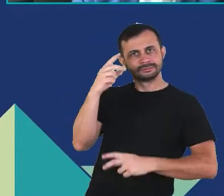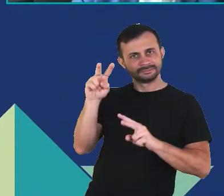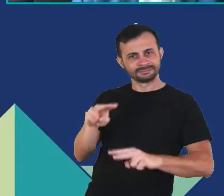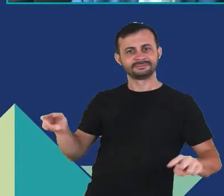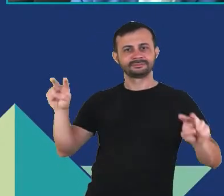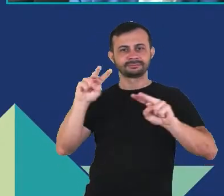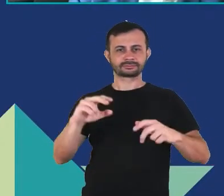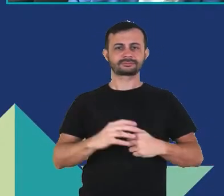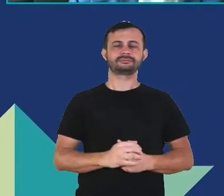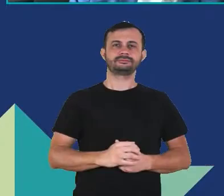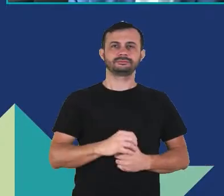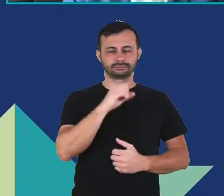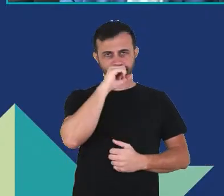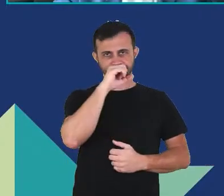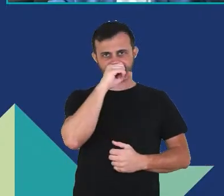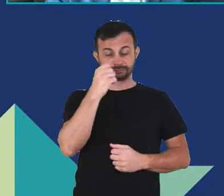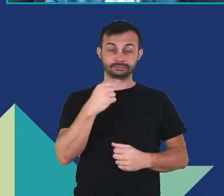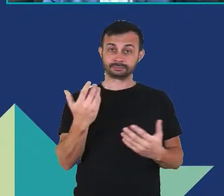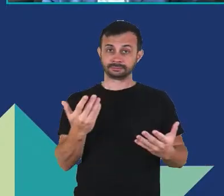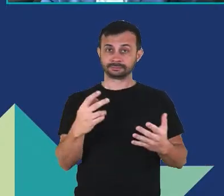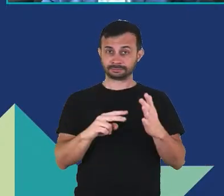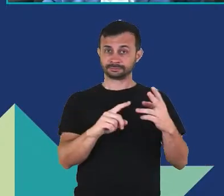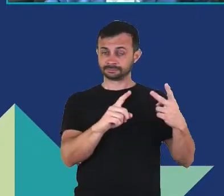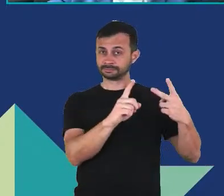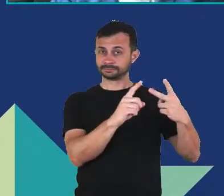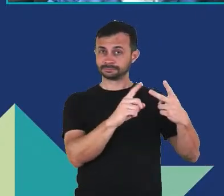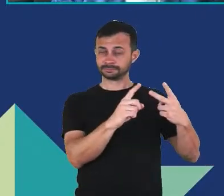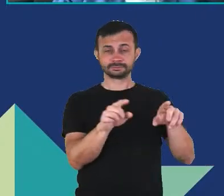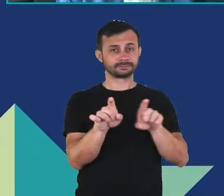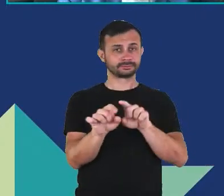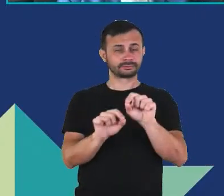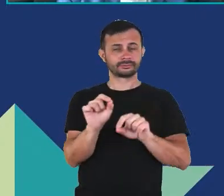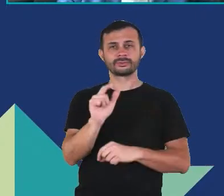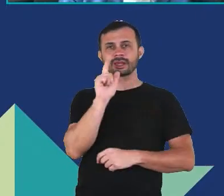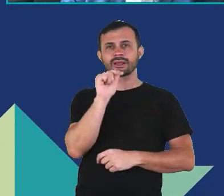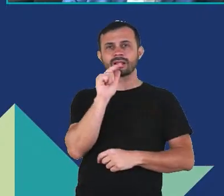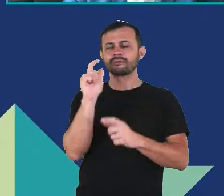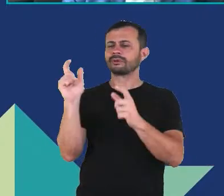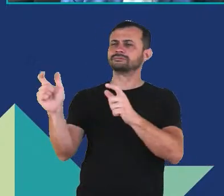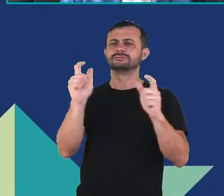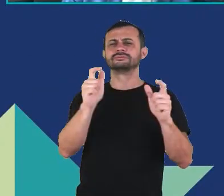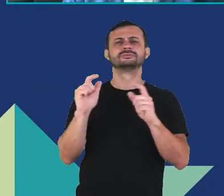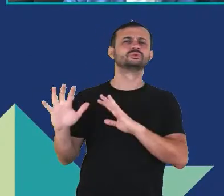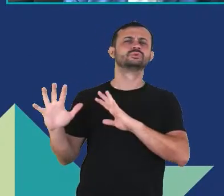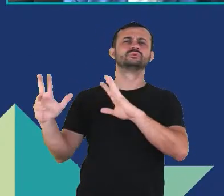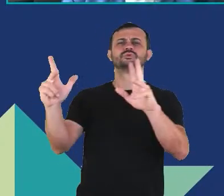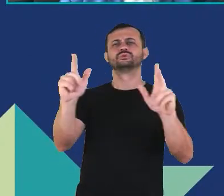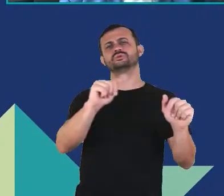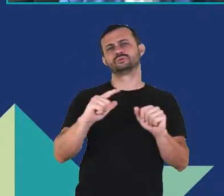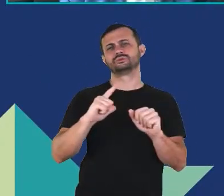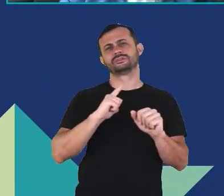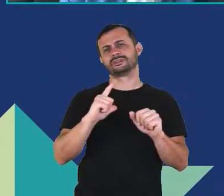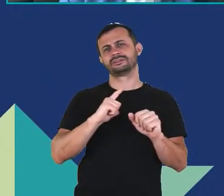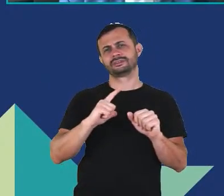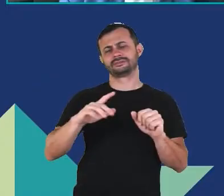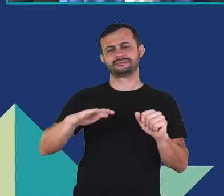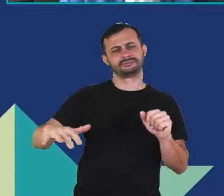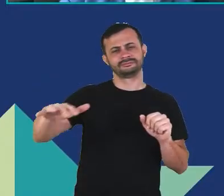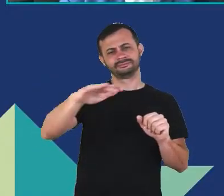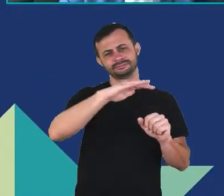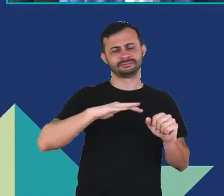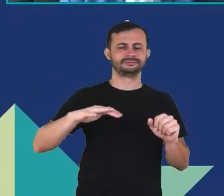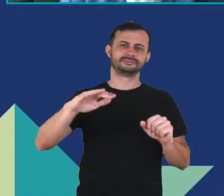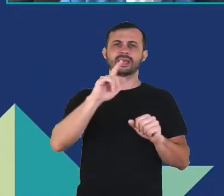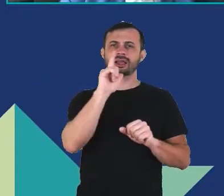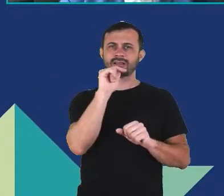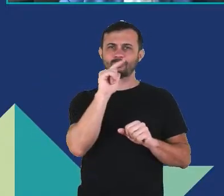second fact is that water is everywhere, from foundation to interstitial to top of the tailings storage